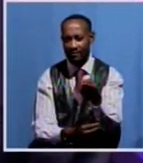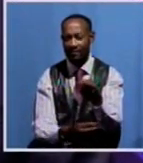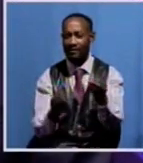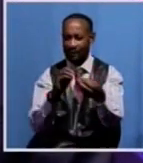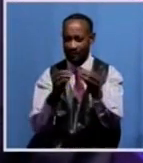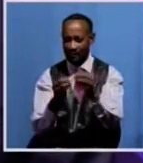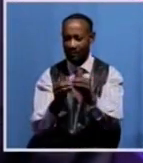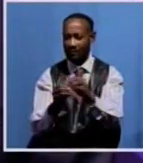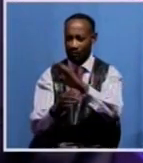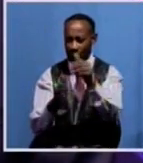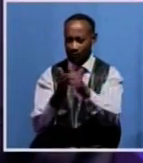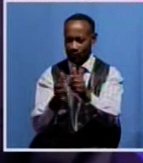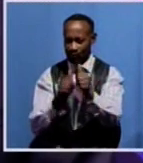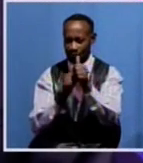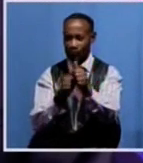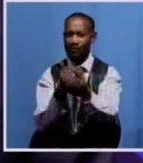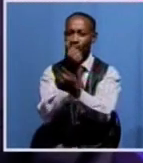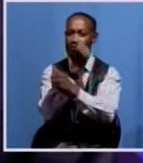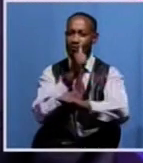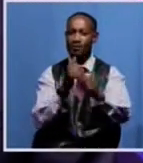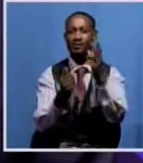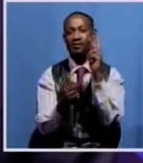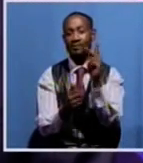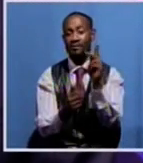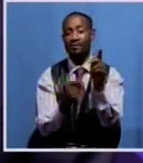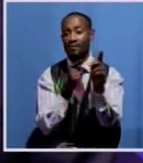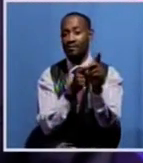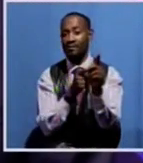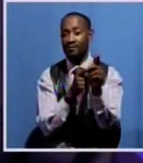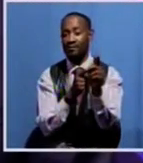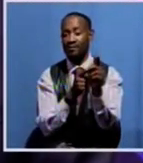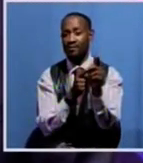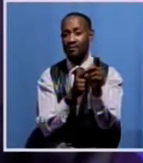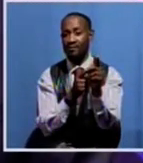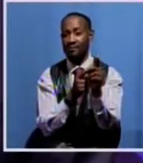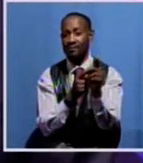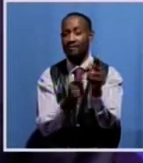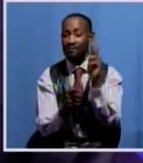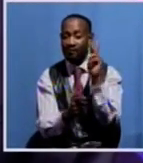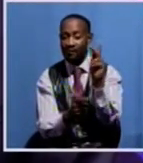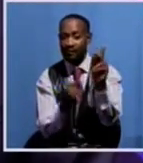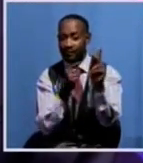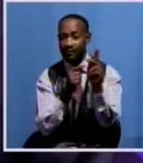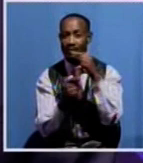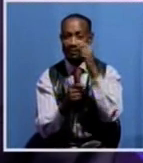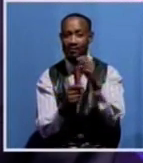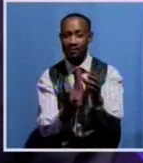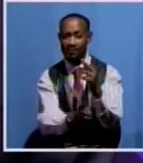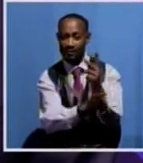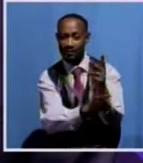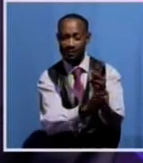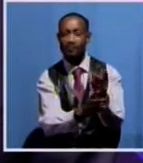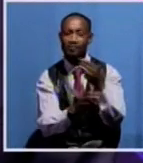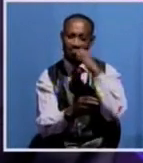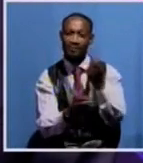there is a depreciation in the kwacha, it means that in kwacha terms, the amount of money that I have to put out to service these obligations will also